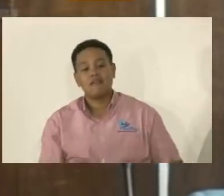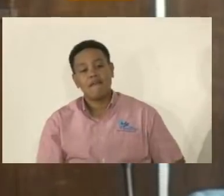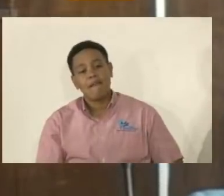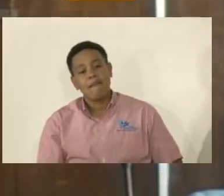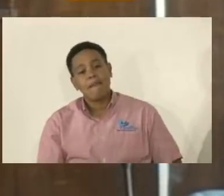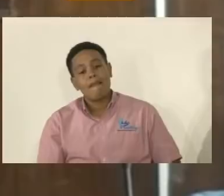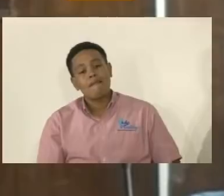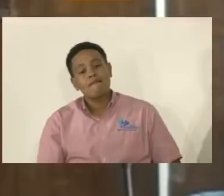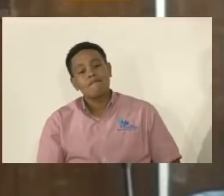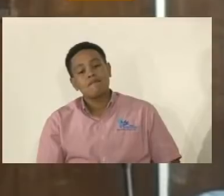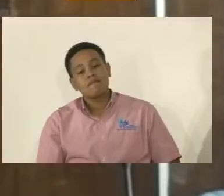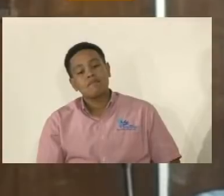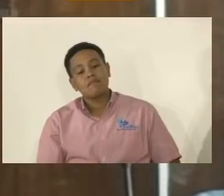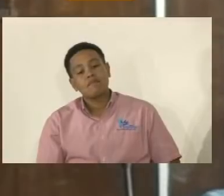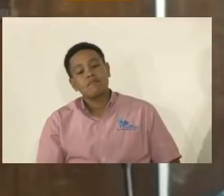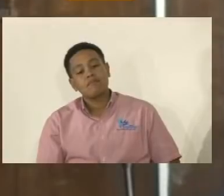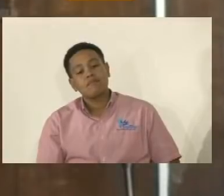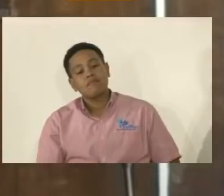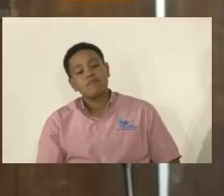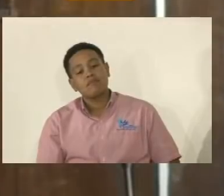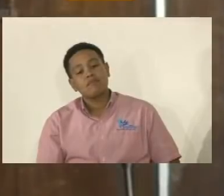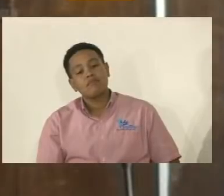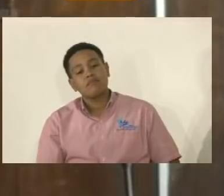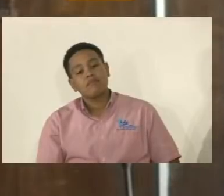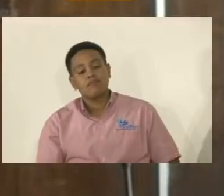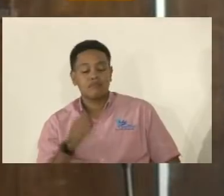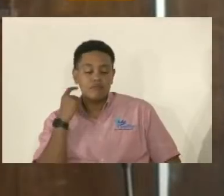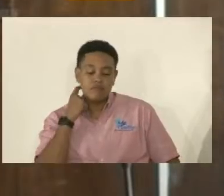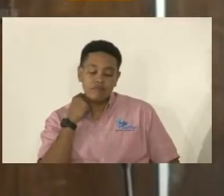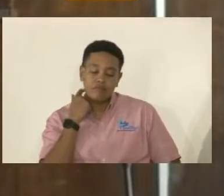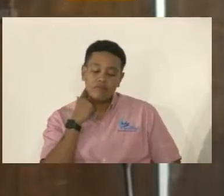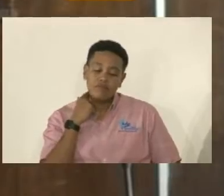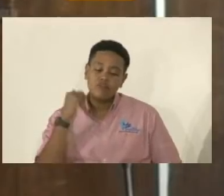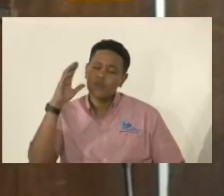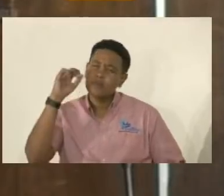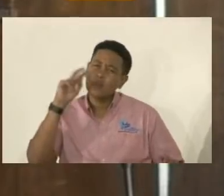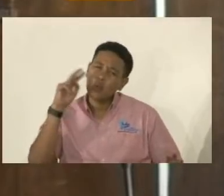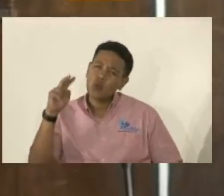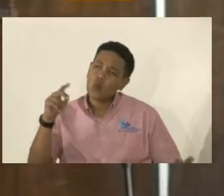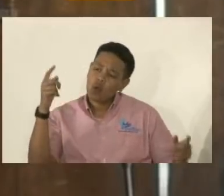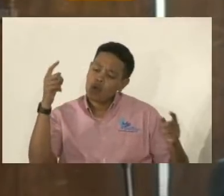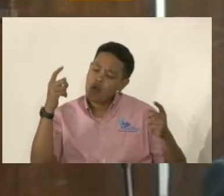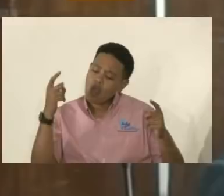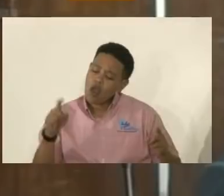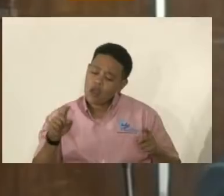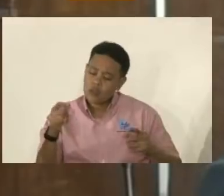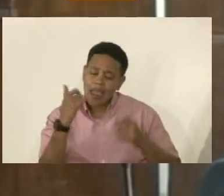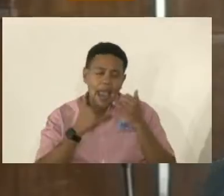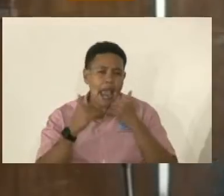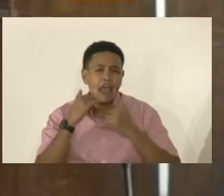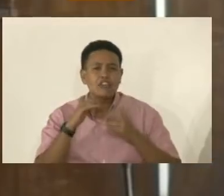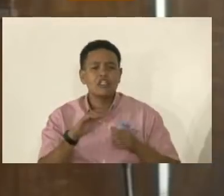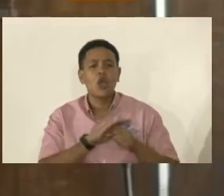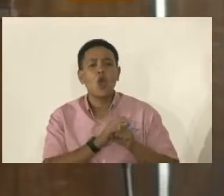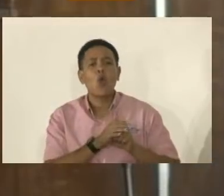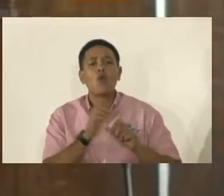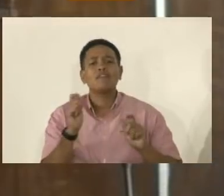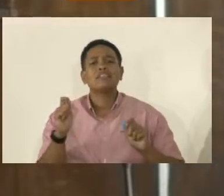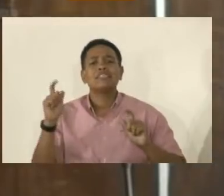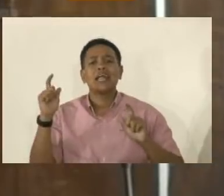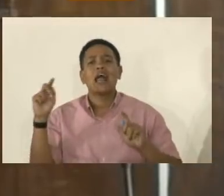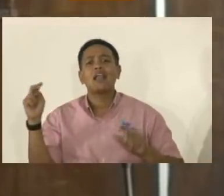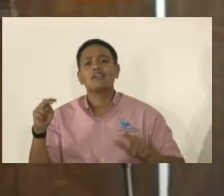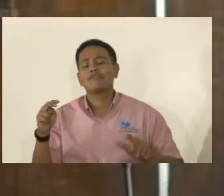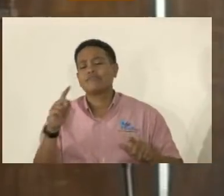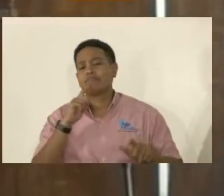So, Mr. President, let us look at the consequences of these errors. And the COVID slides paint a grim